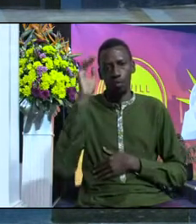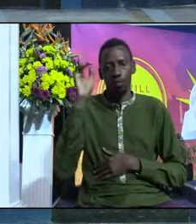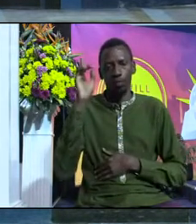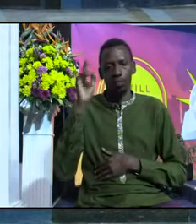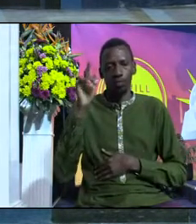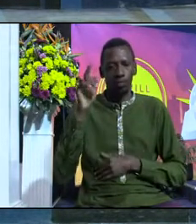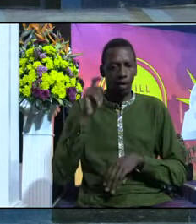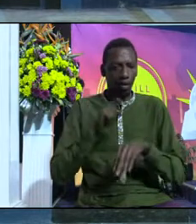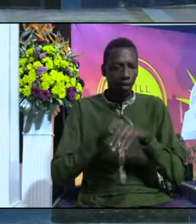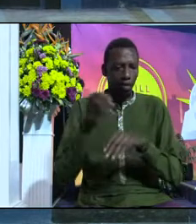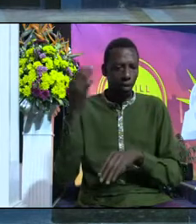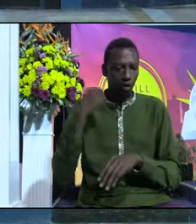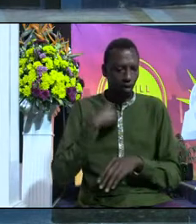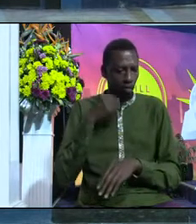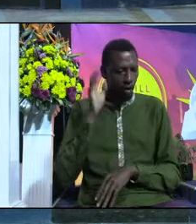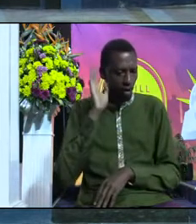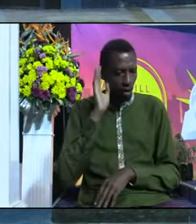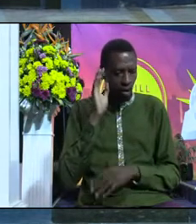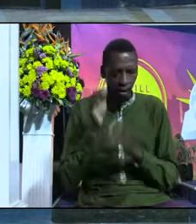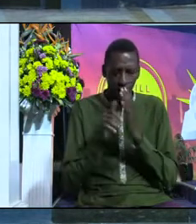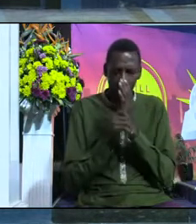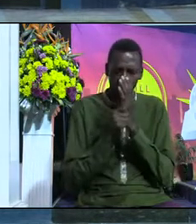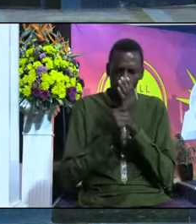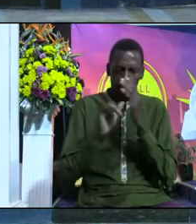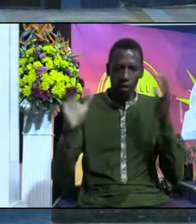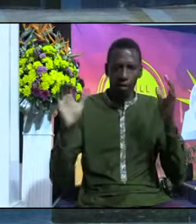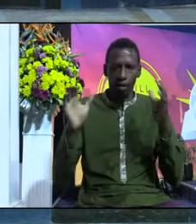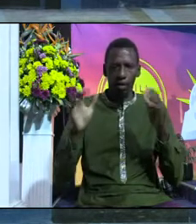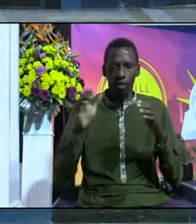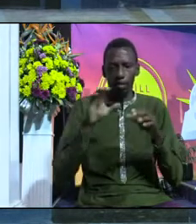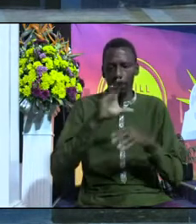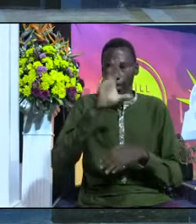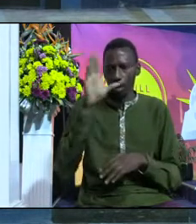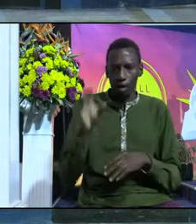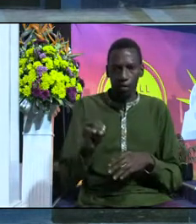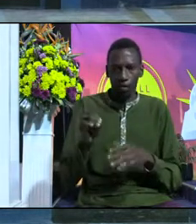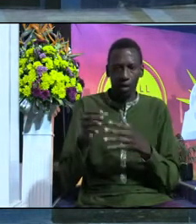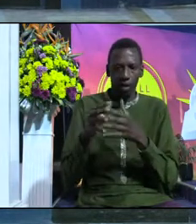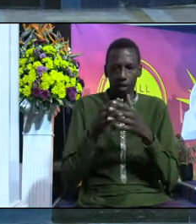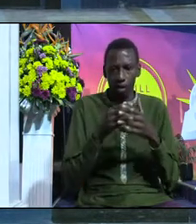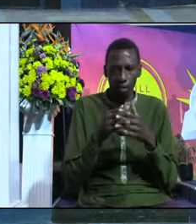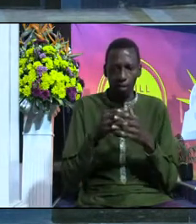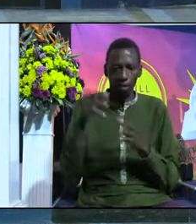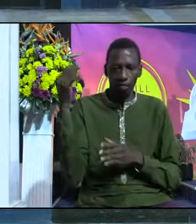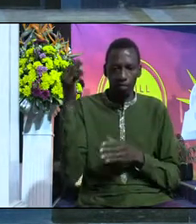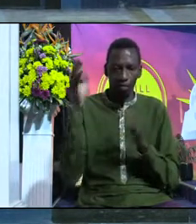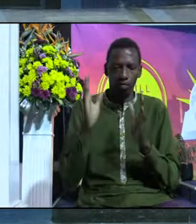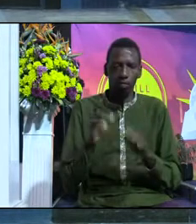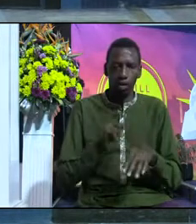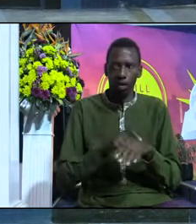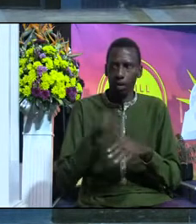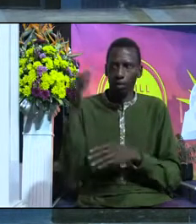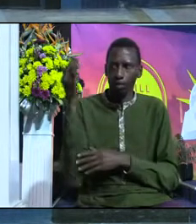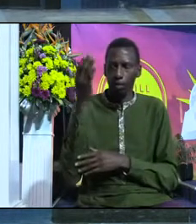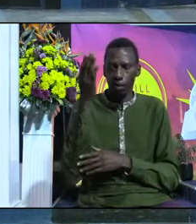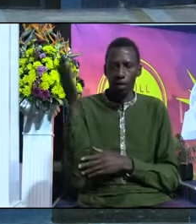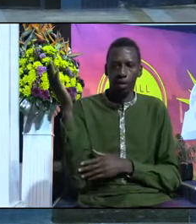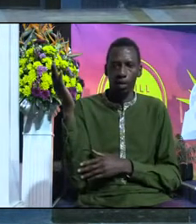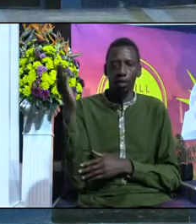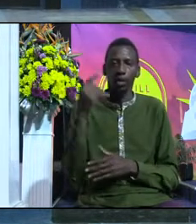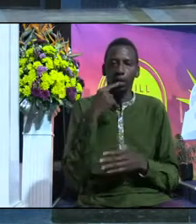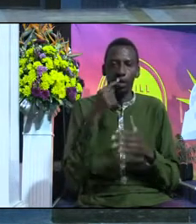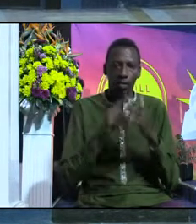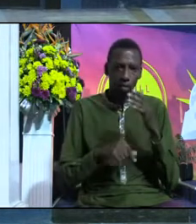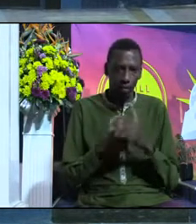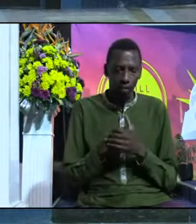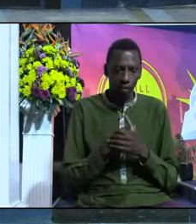once heard of a famous African-American preacher while he was preaching at another minister's conference. He